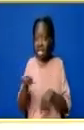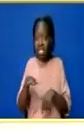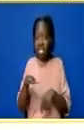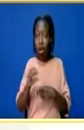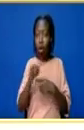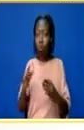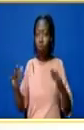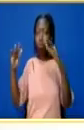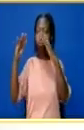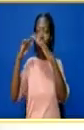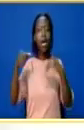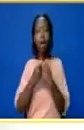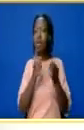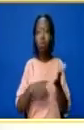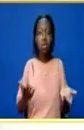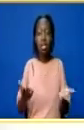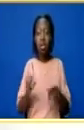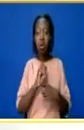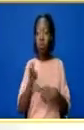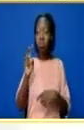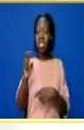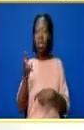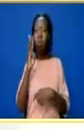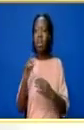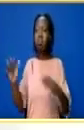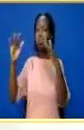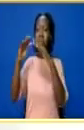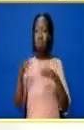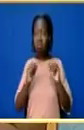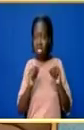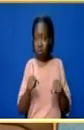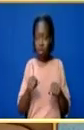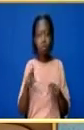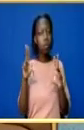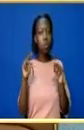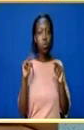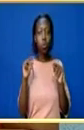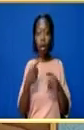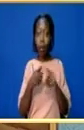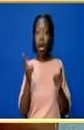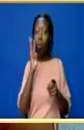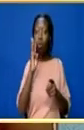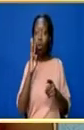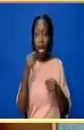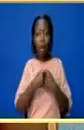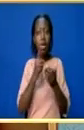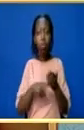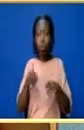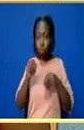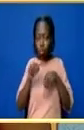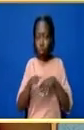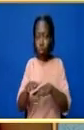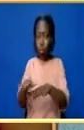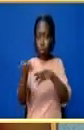up? And you find a mountain of water somewhere. What happens? It starts flowing. It starts flowing. It starts flowing, yes. And when it